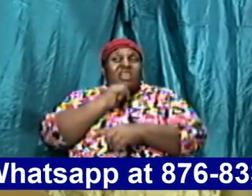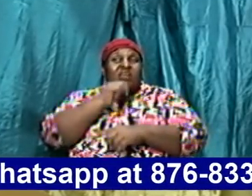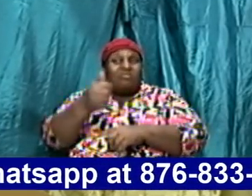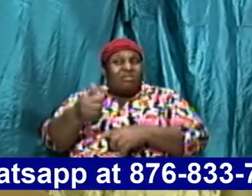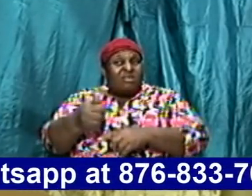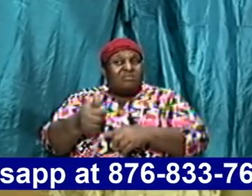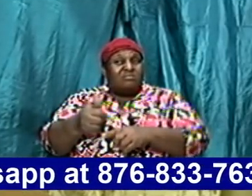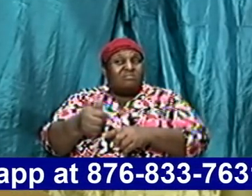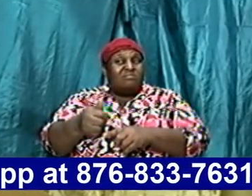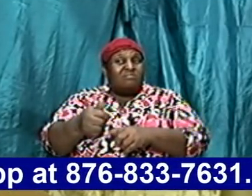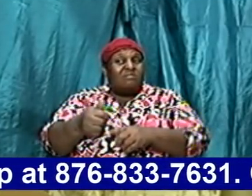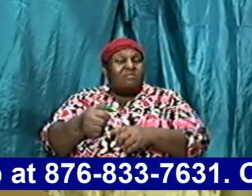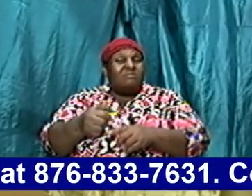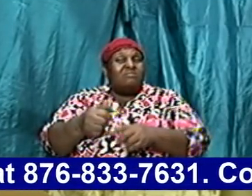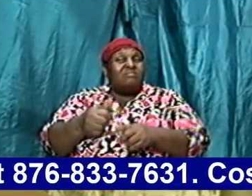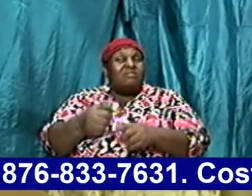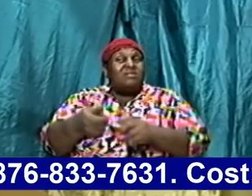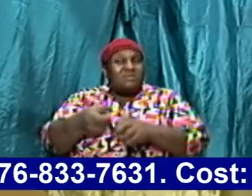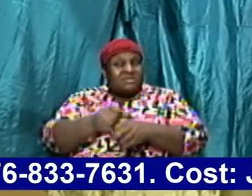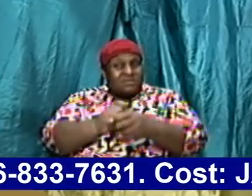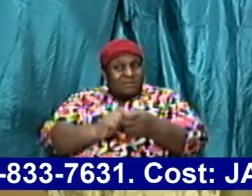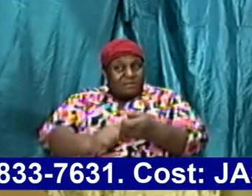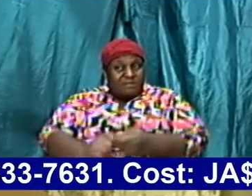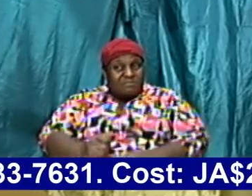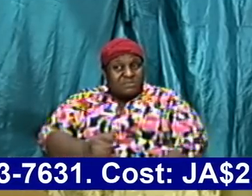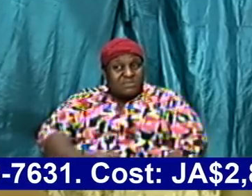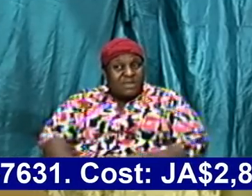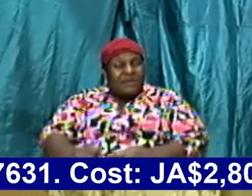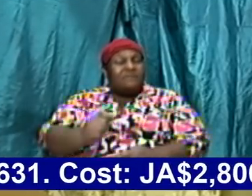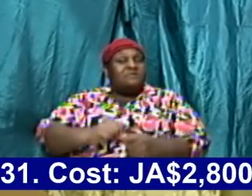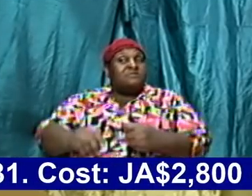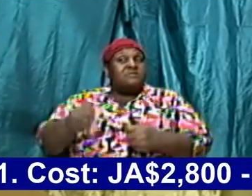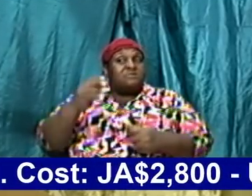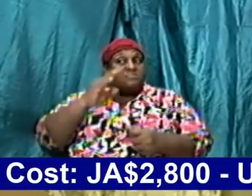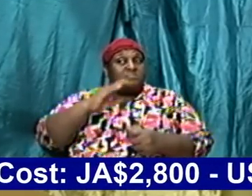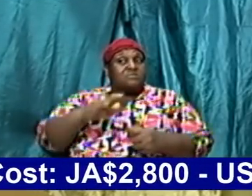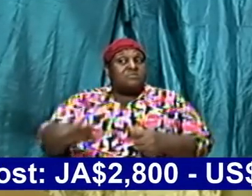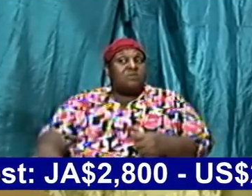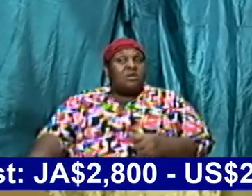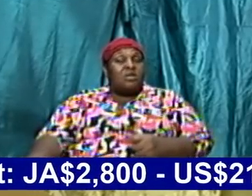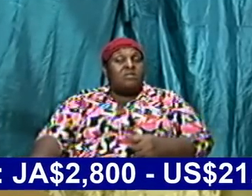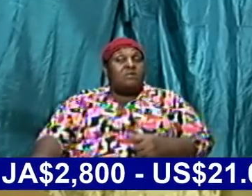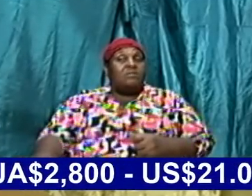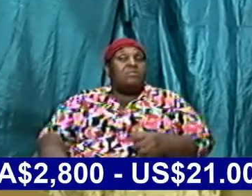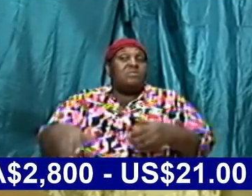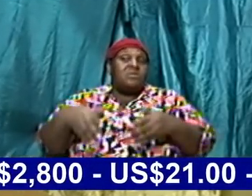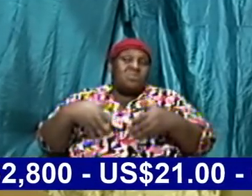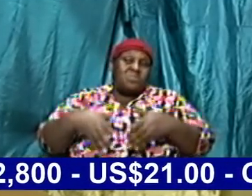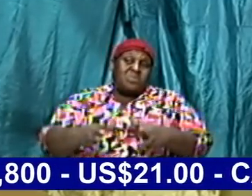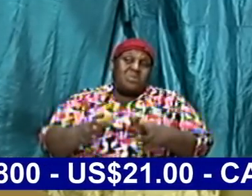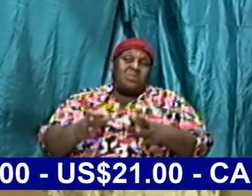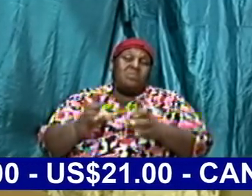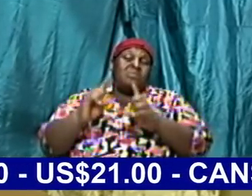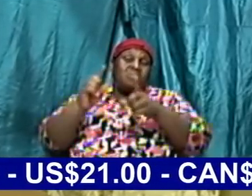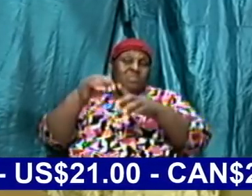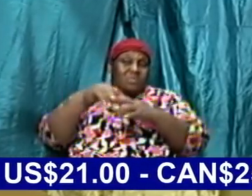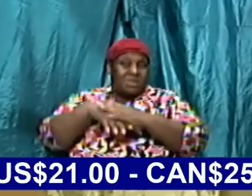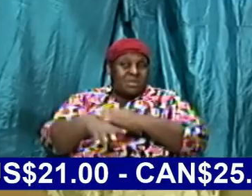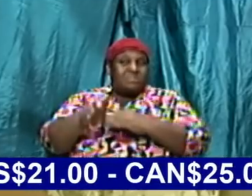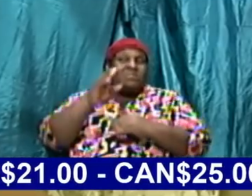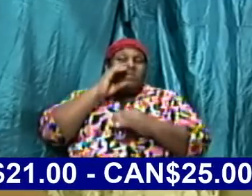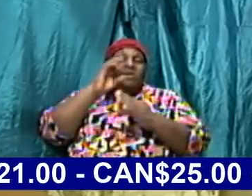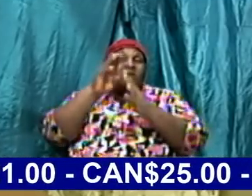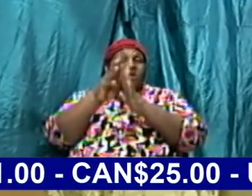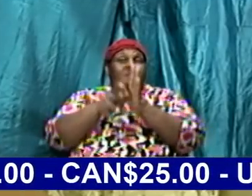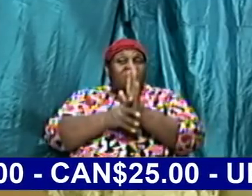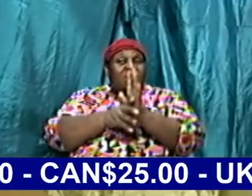Circumcision exceeded the Sabbath. The only way you can get into the covenant is through circumcision. So it shows